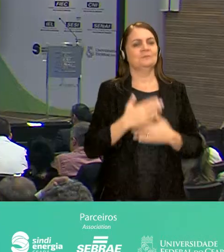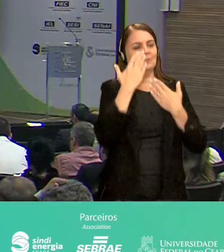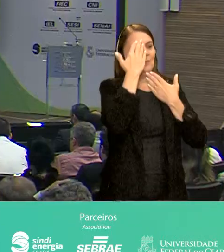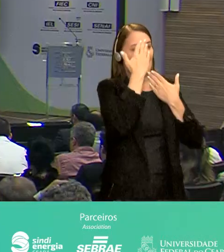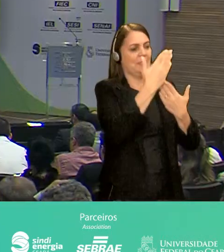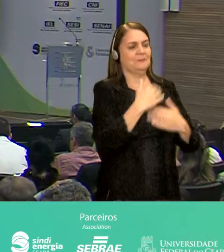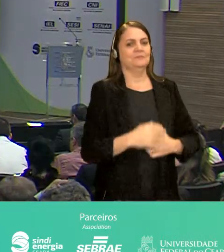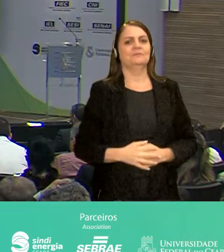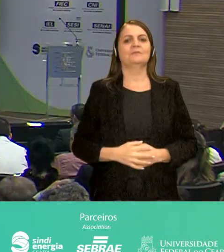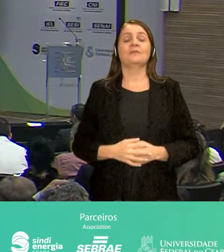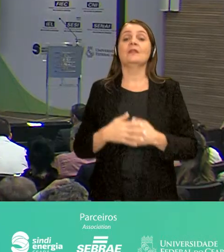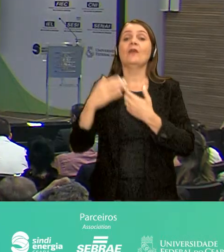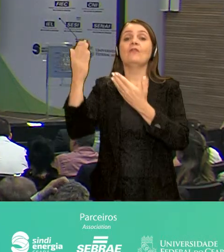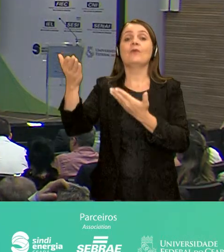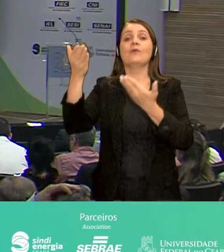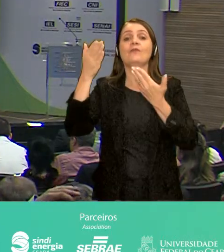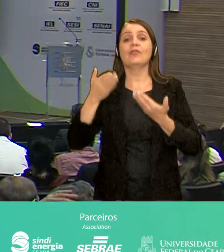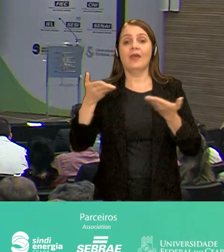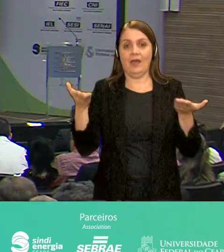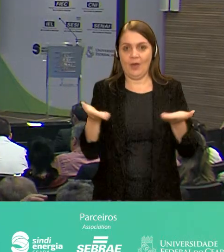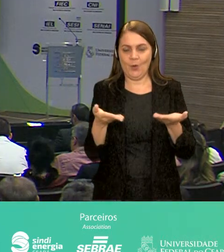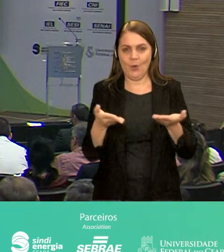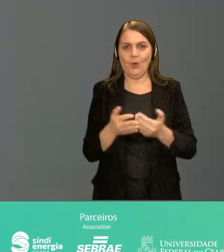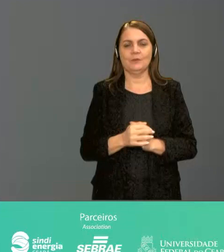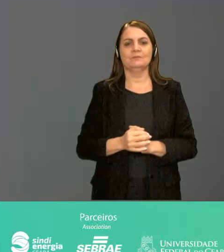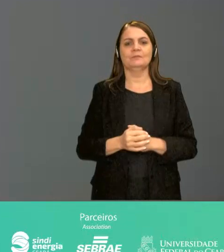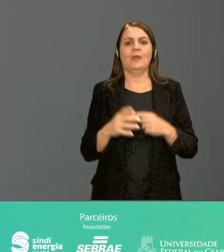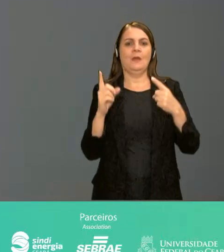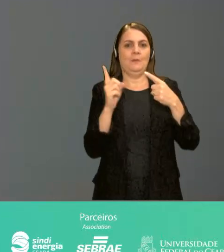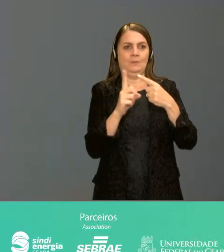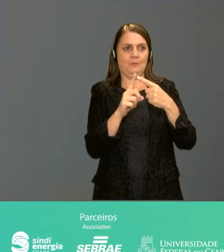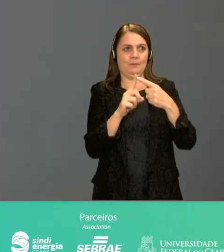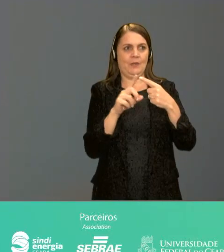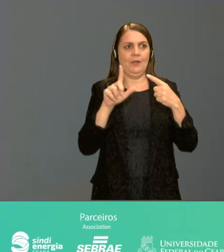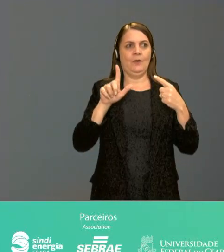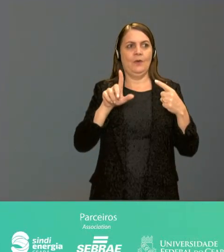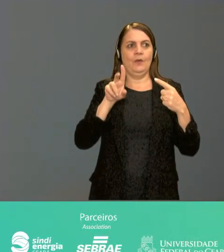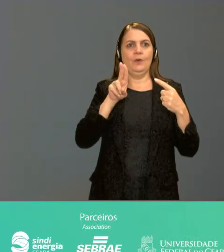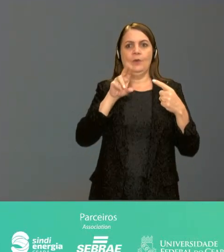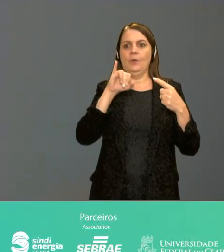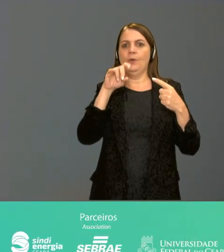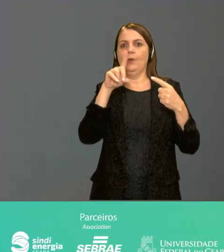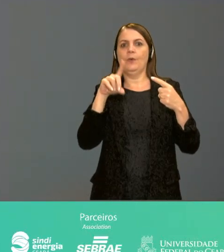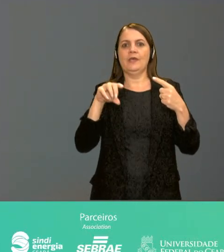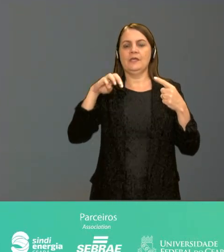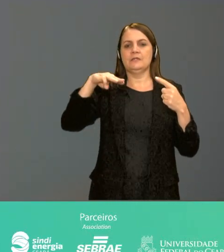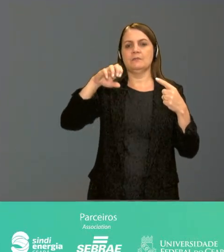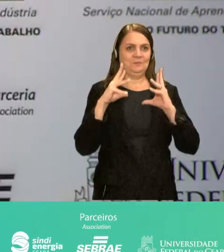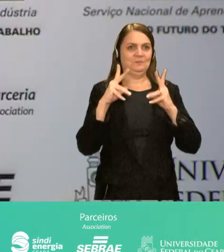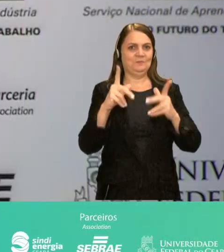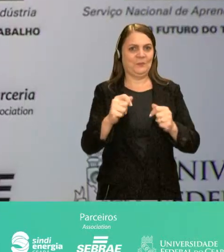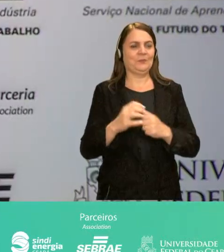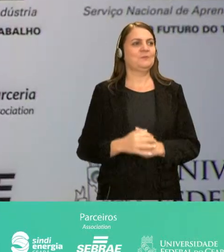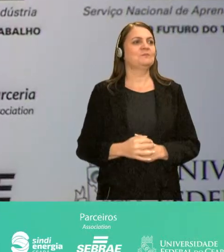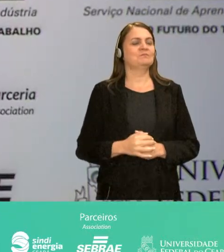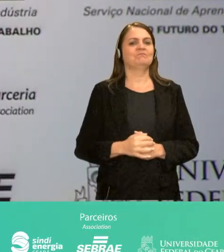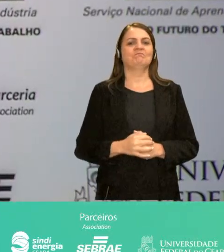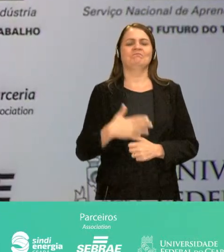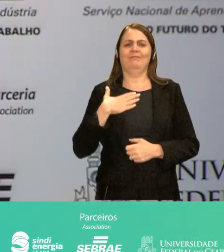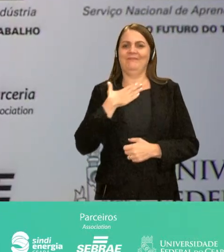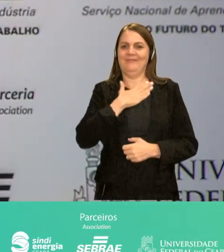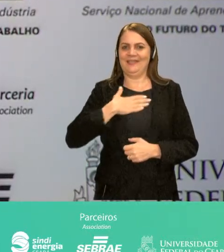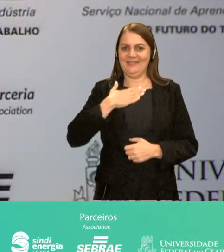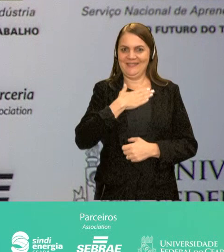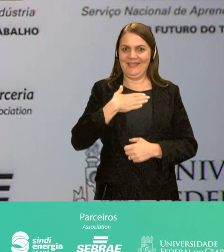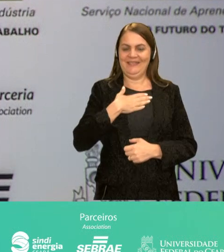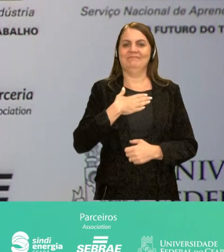So now I'm going to Eu vou call, chamar first of all, Luiz. primeiro Luiz é o Melo, Luiz, né? please. Luiz Melo, por favor. It's a pleasure to be